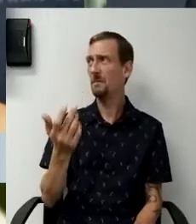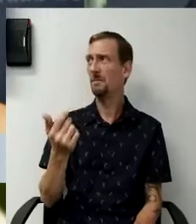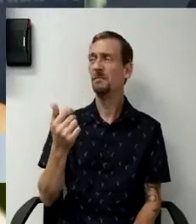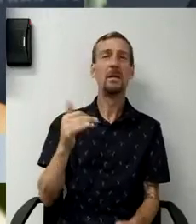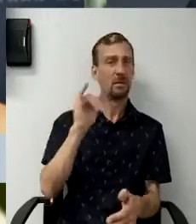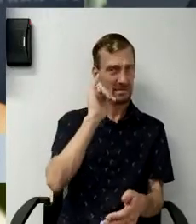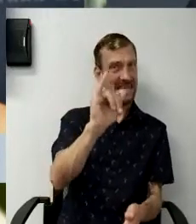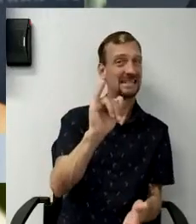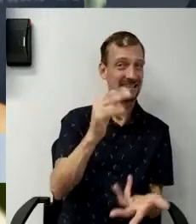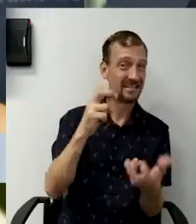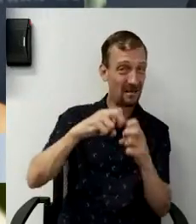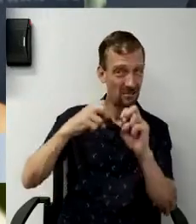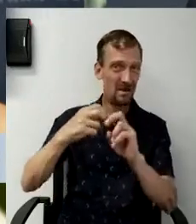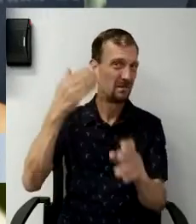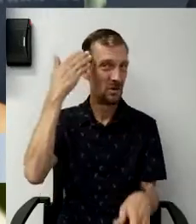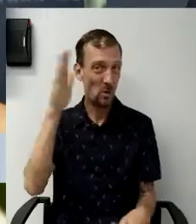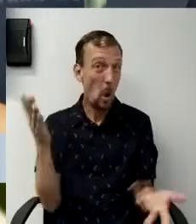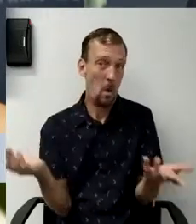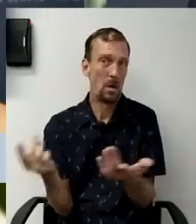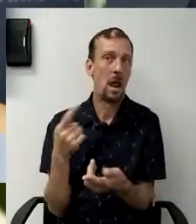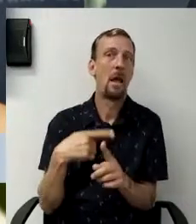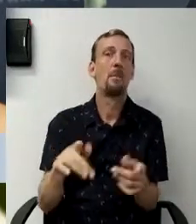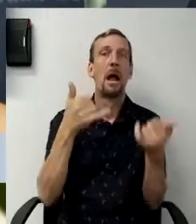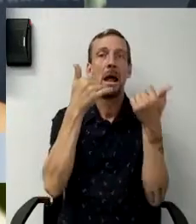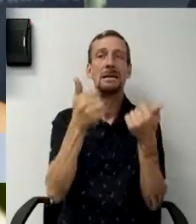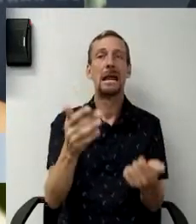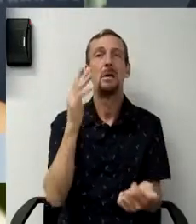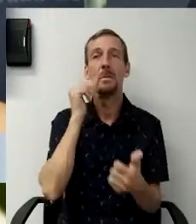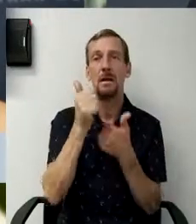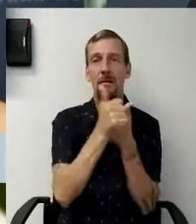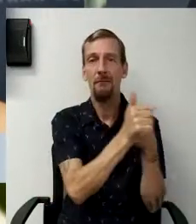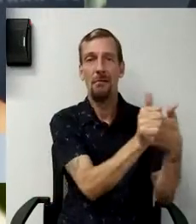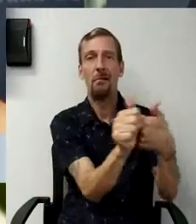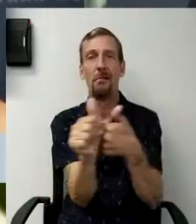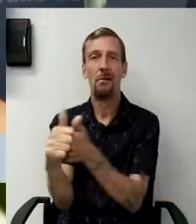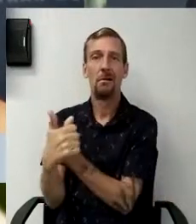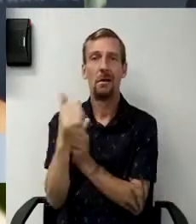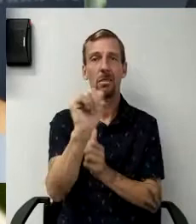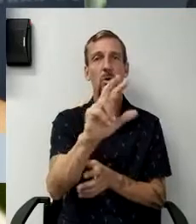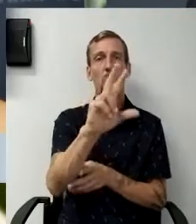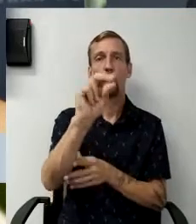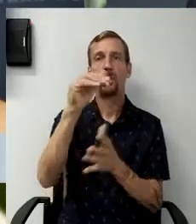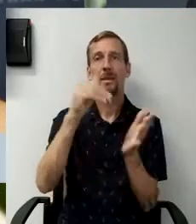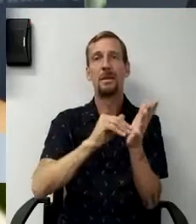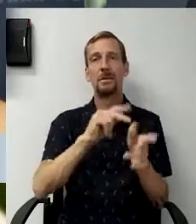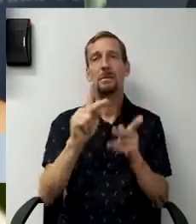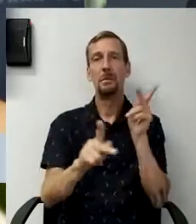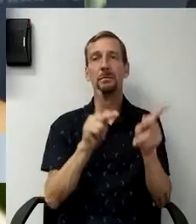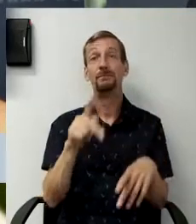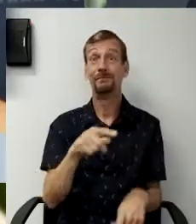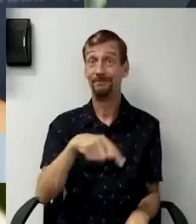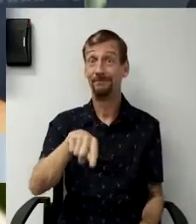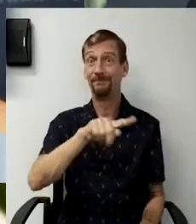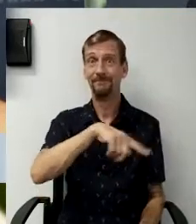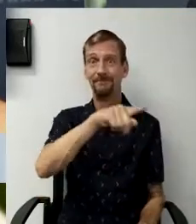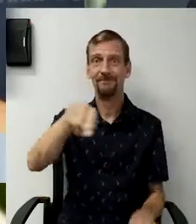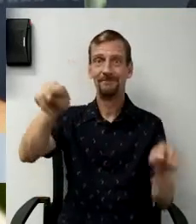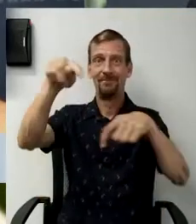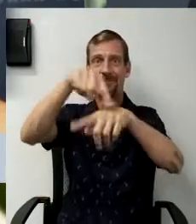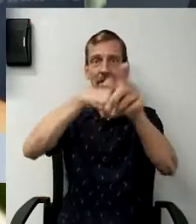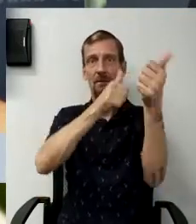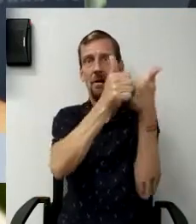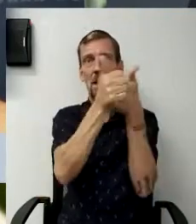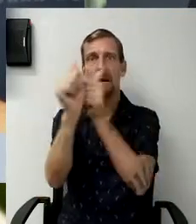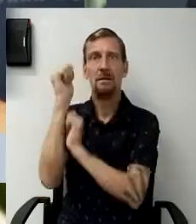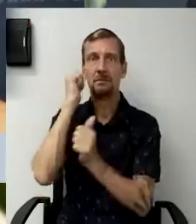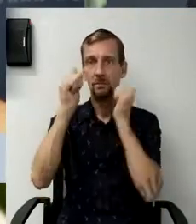don't. So what they do is they follow those 30,000 people, and to see, you know, they follow them every day